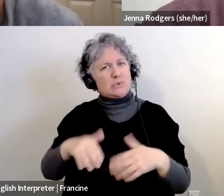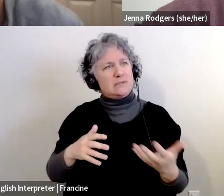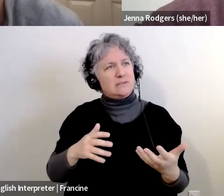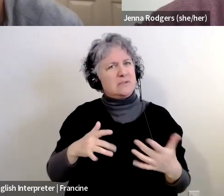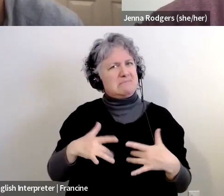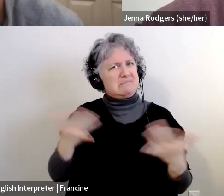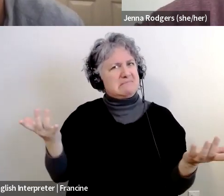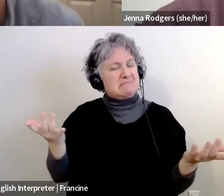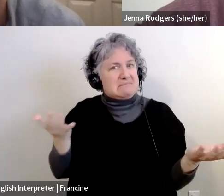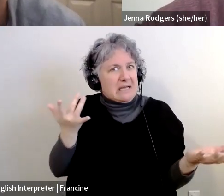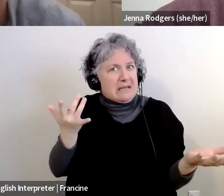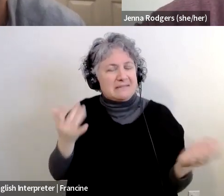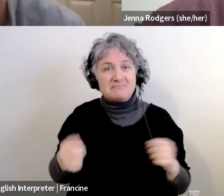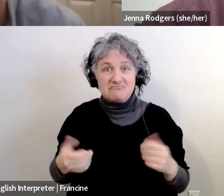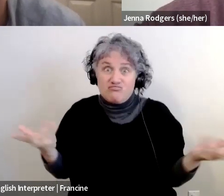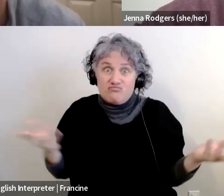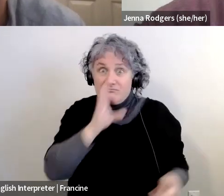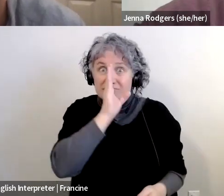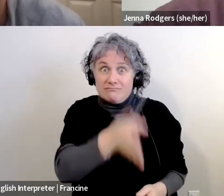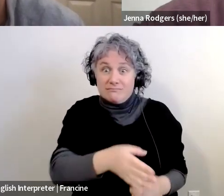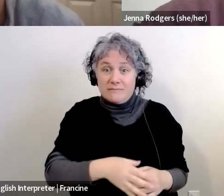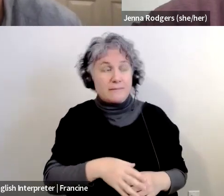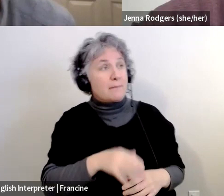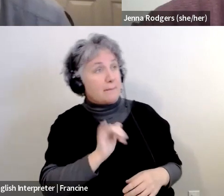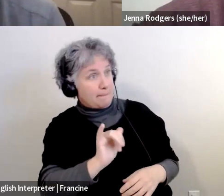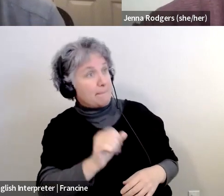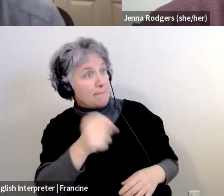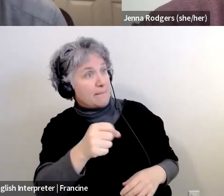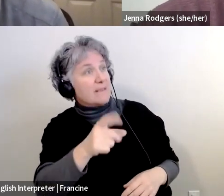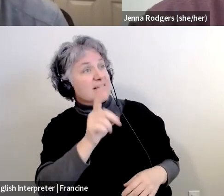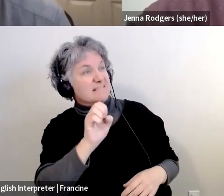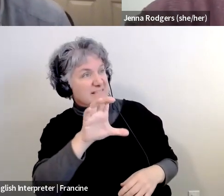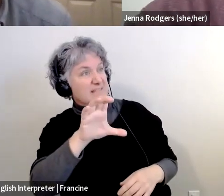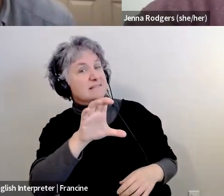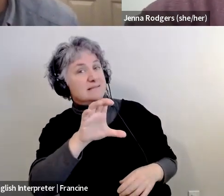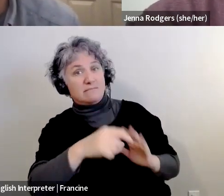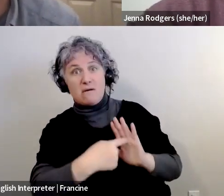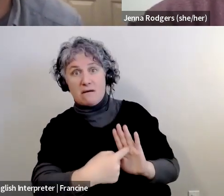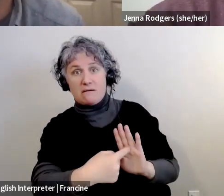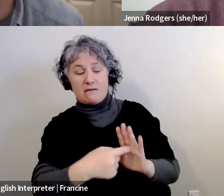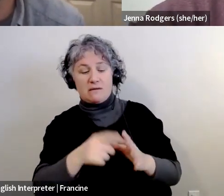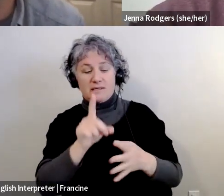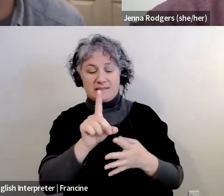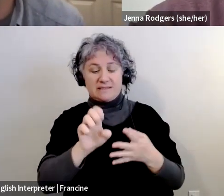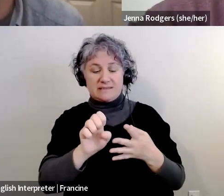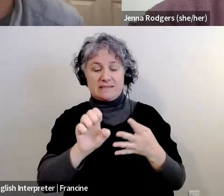What's up with that? Yeah. Mm-hmm. Yeah, the desk model, if you were talking to that